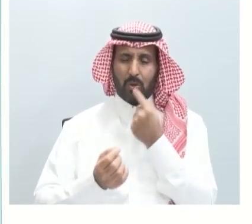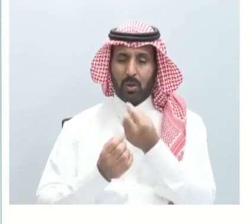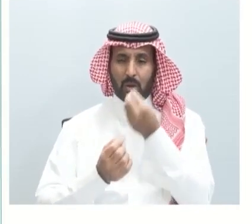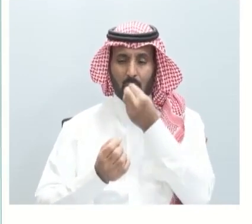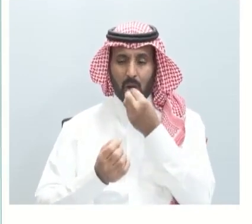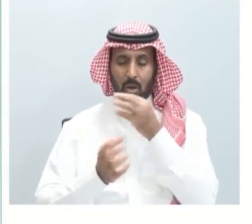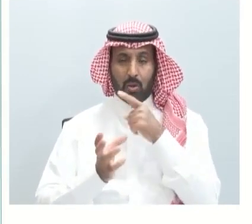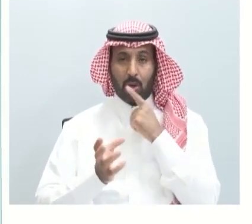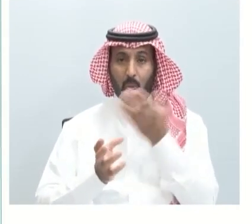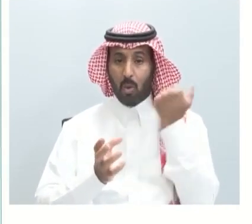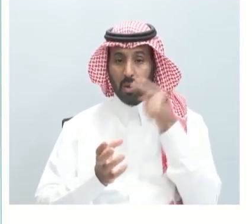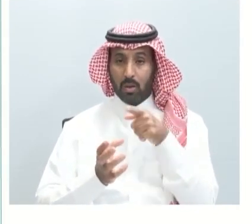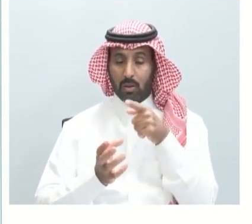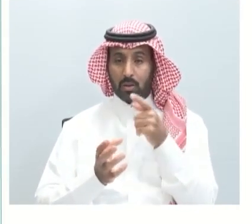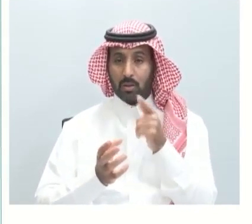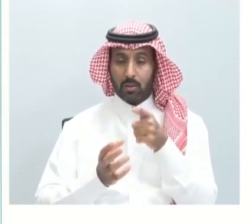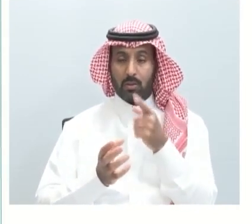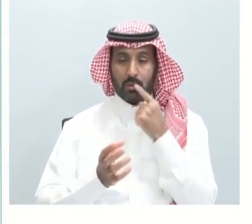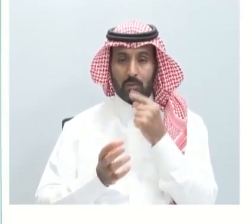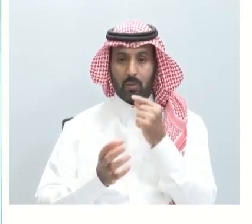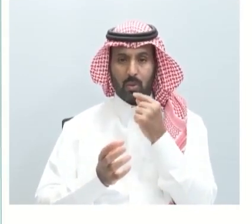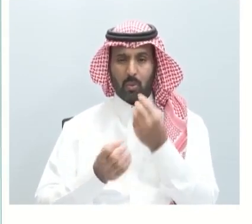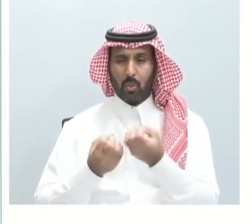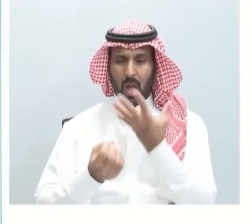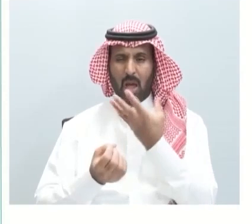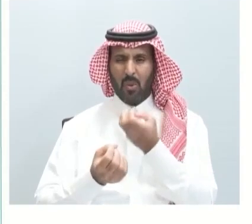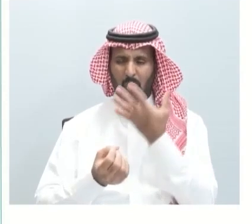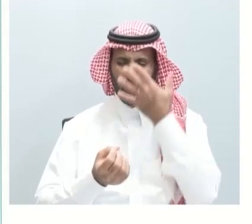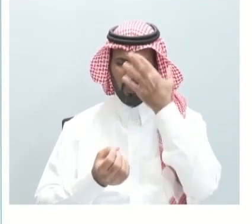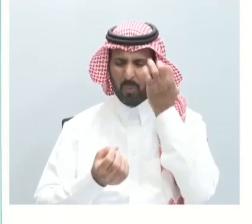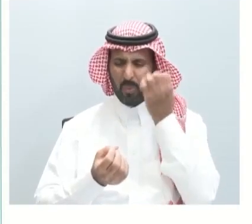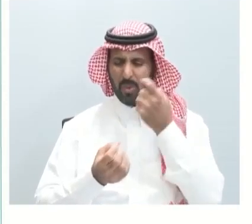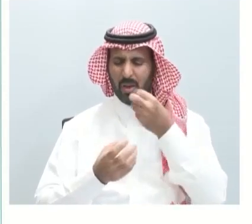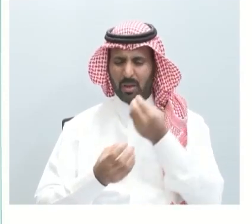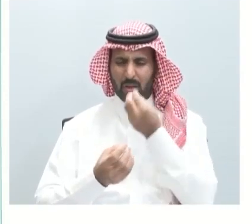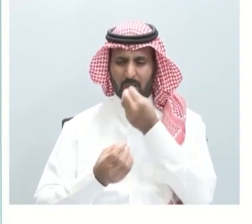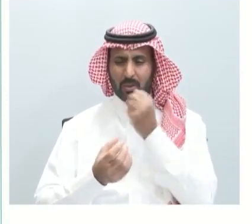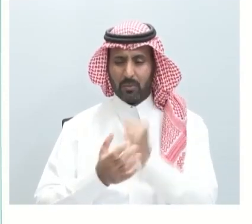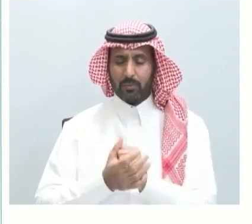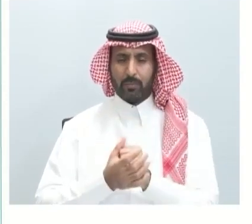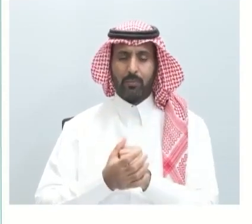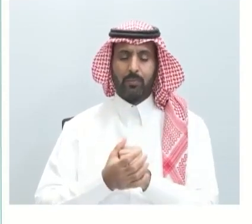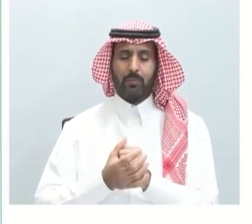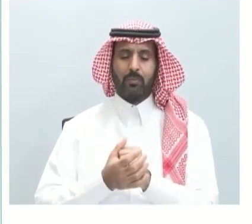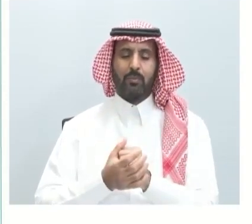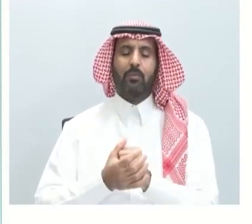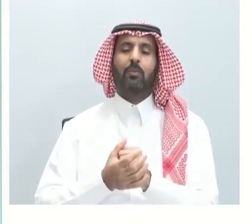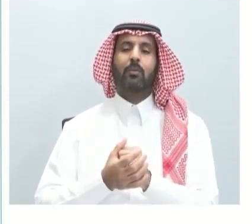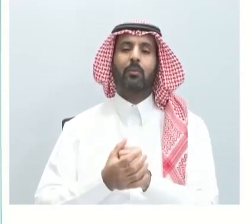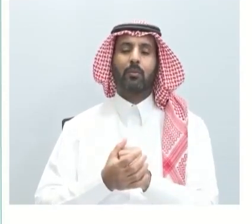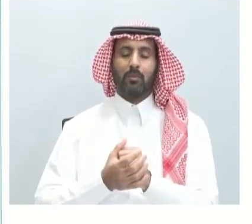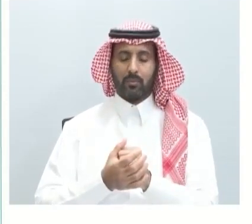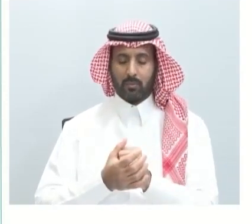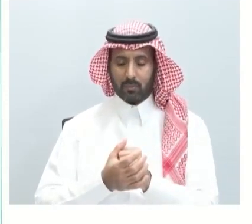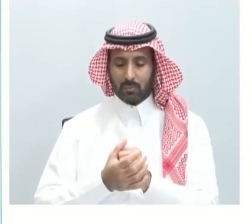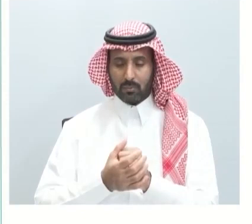eaten? What's the spiciest food you've ever eaten? For me, the answer was the spiciest food